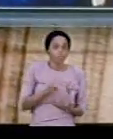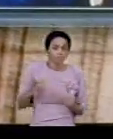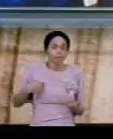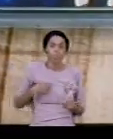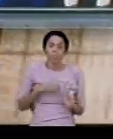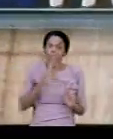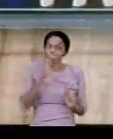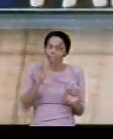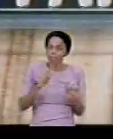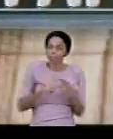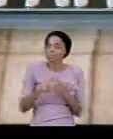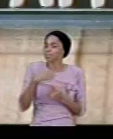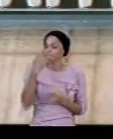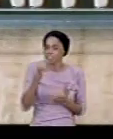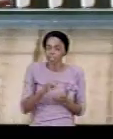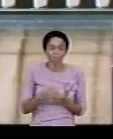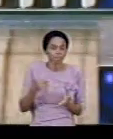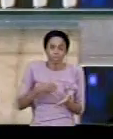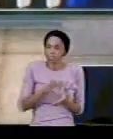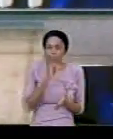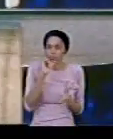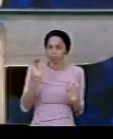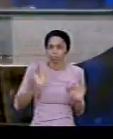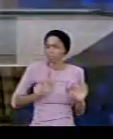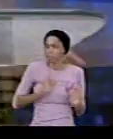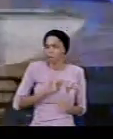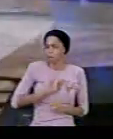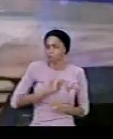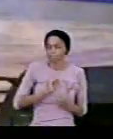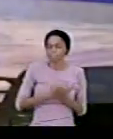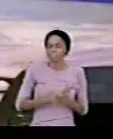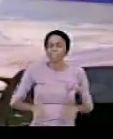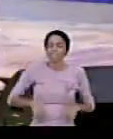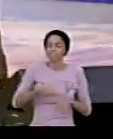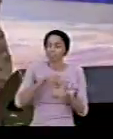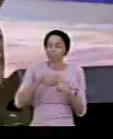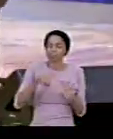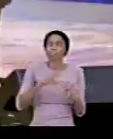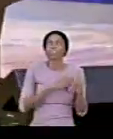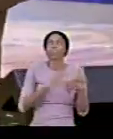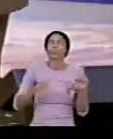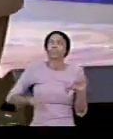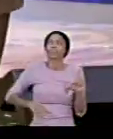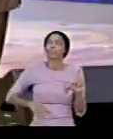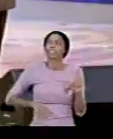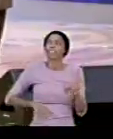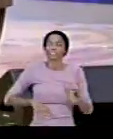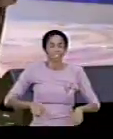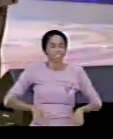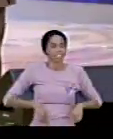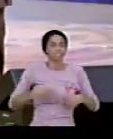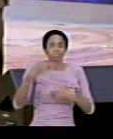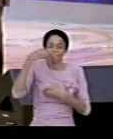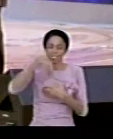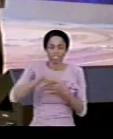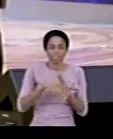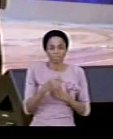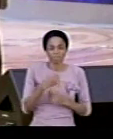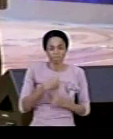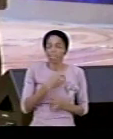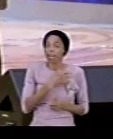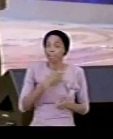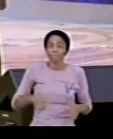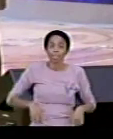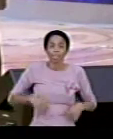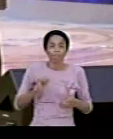that it is not I who lives, but Christ who lives in me. And the